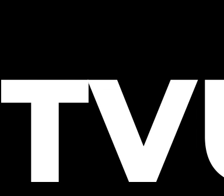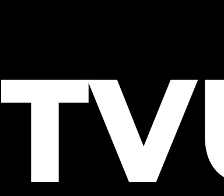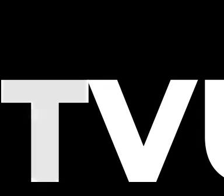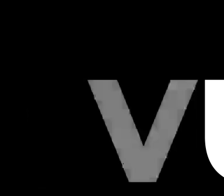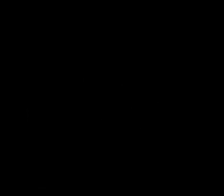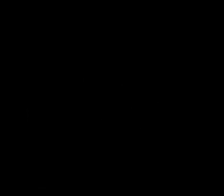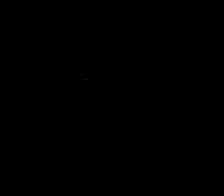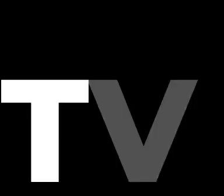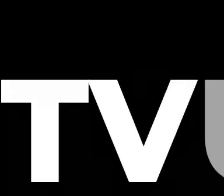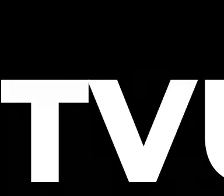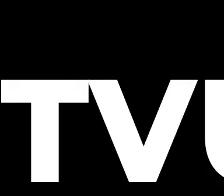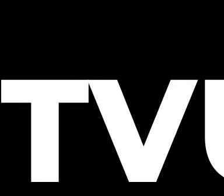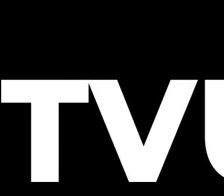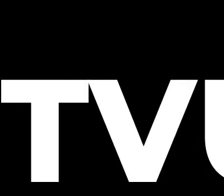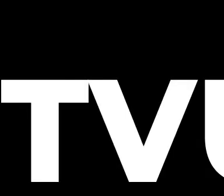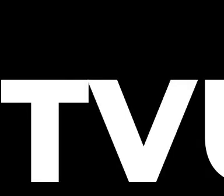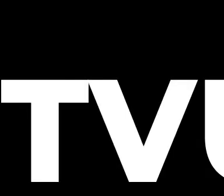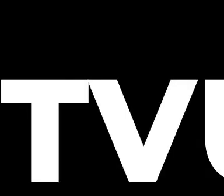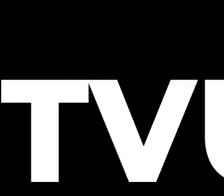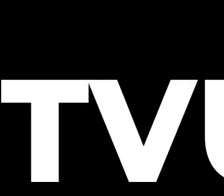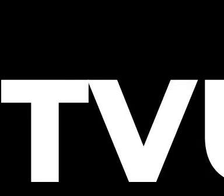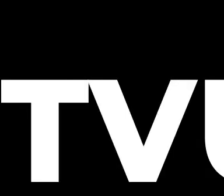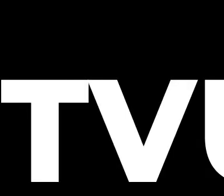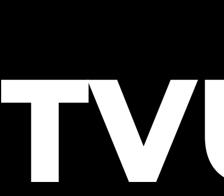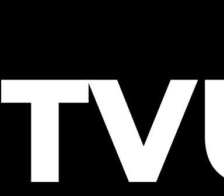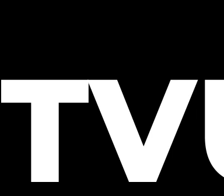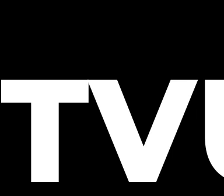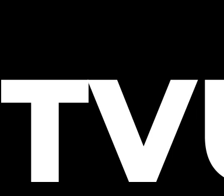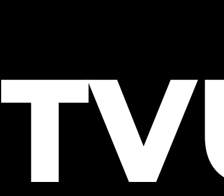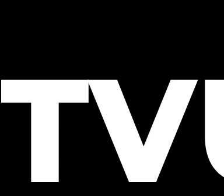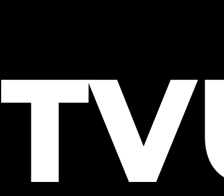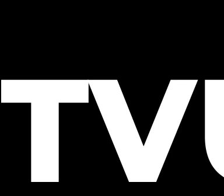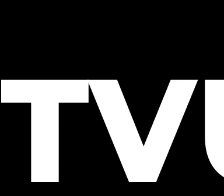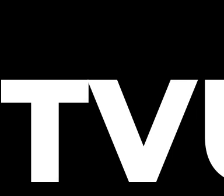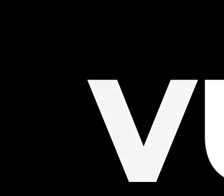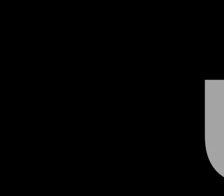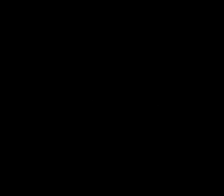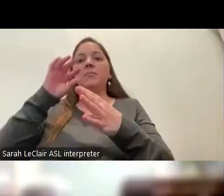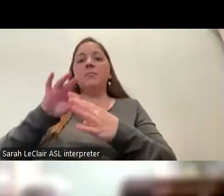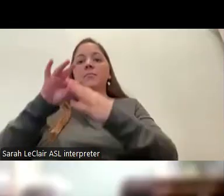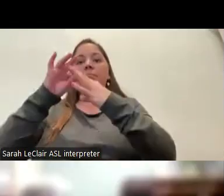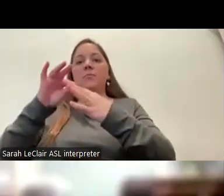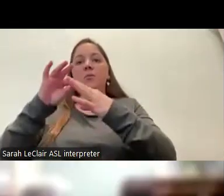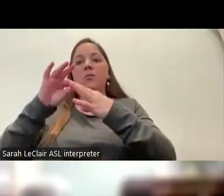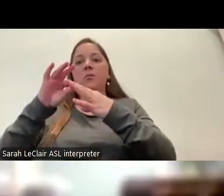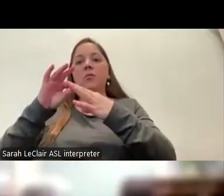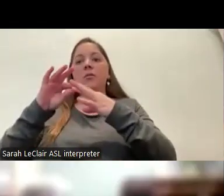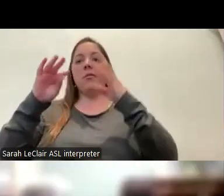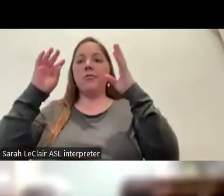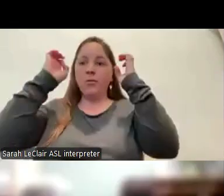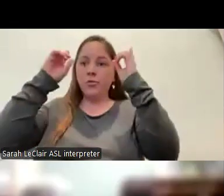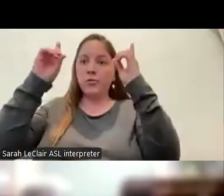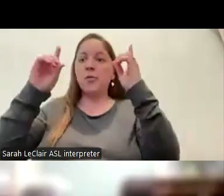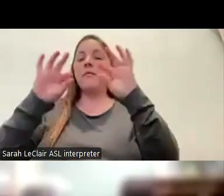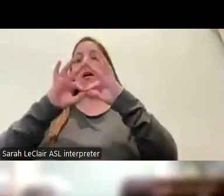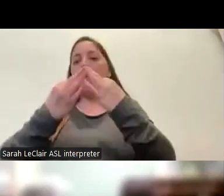a resource fair annually at our district office for special education, our families, the communities, to come